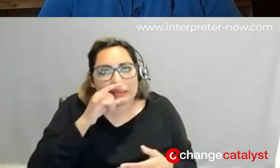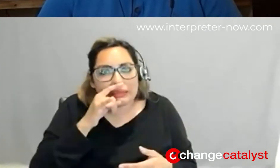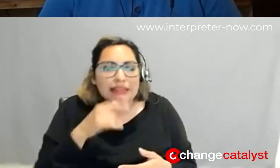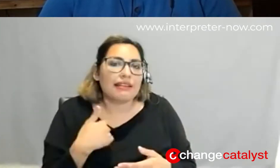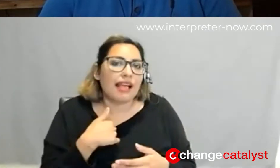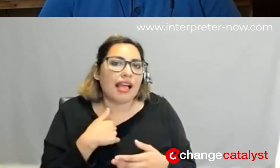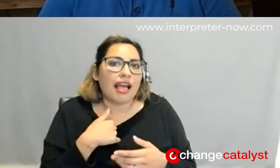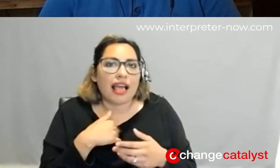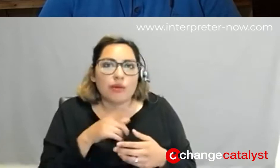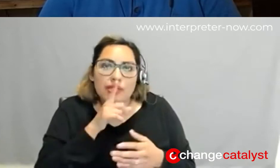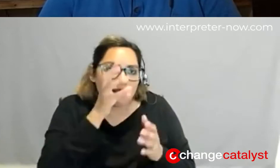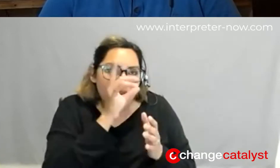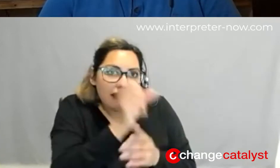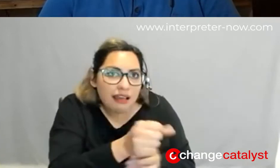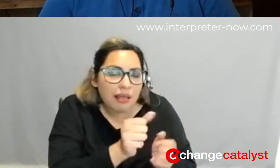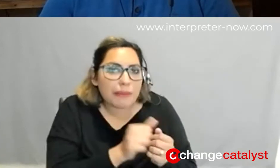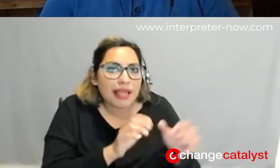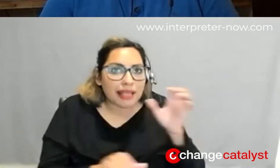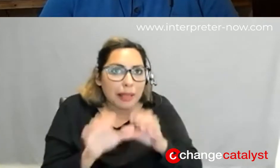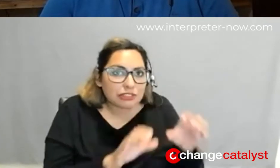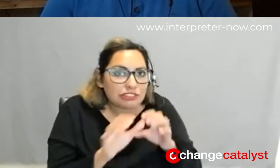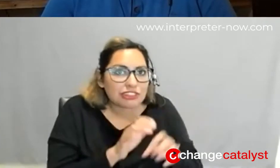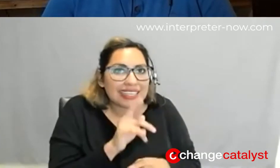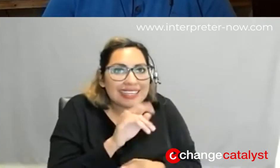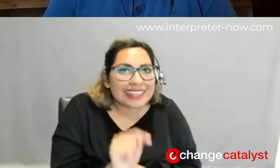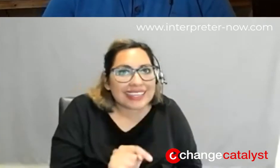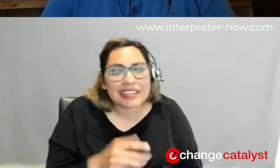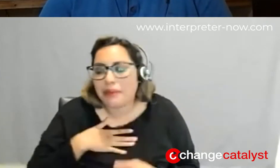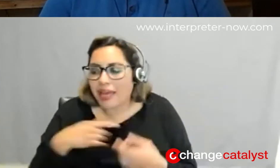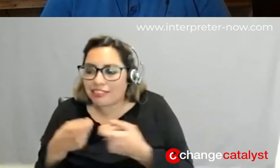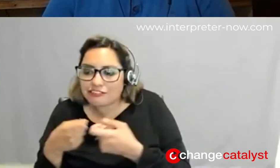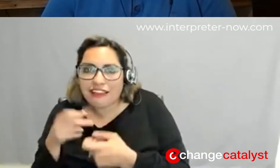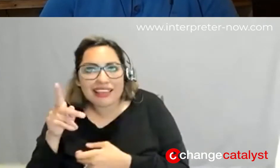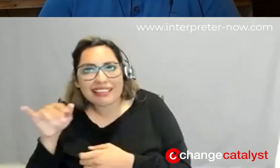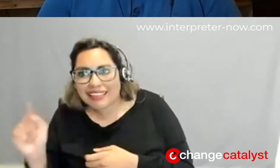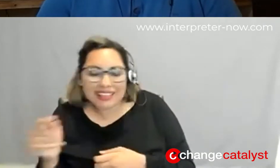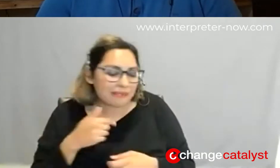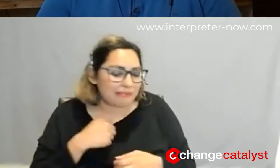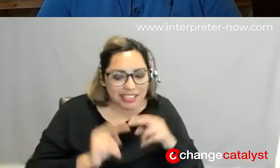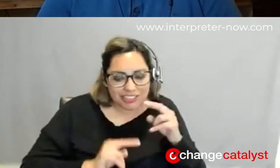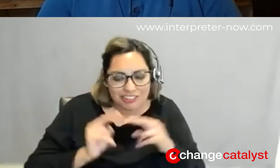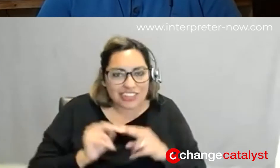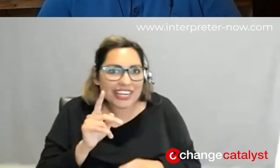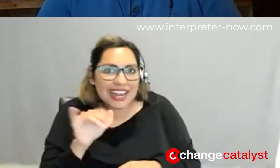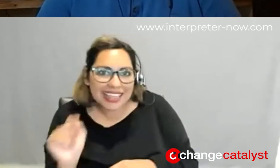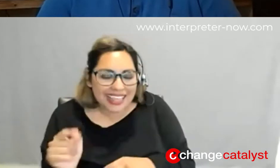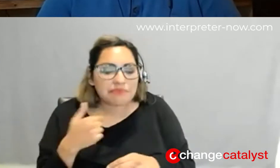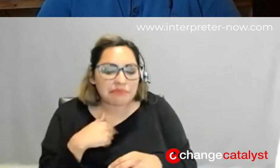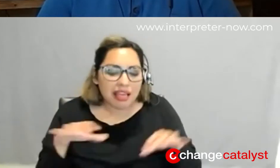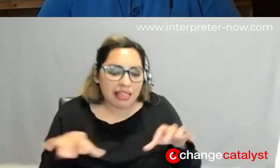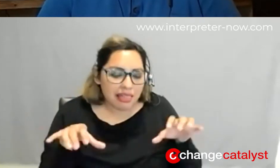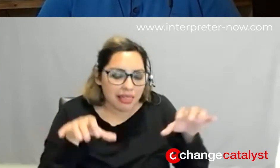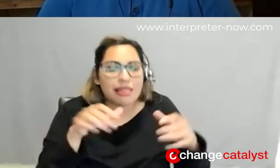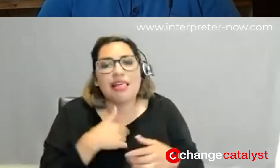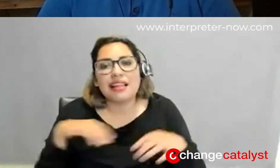my chemistry kit and my electronics kit and my construction kit. And I did all that, and I did sports,